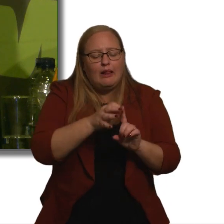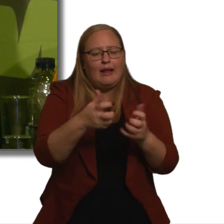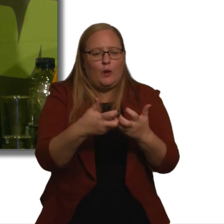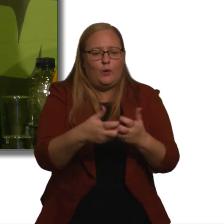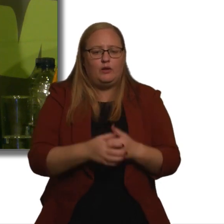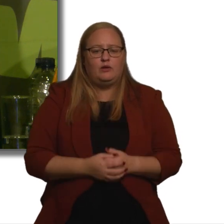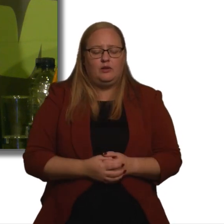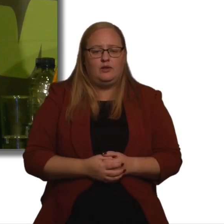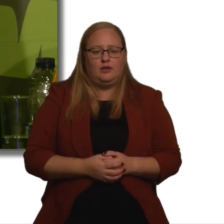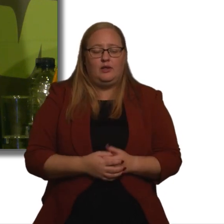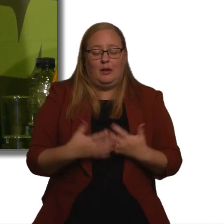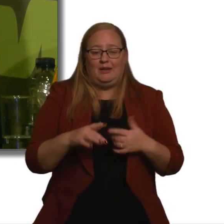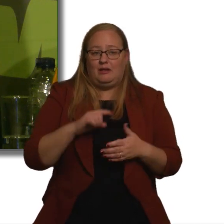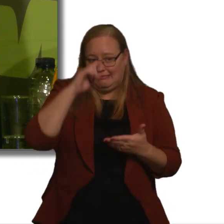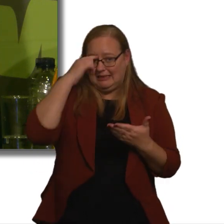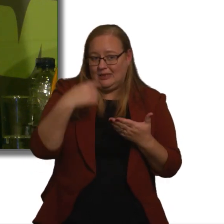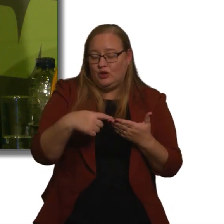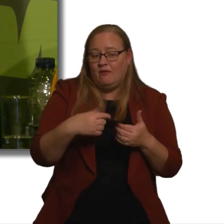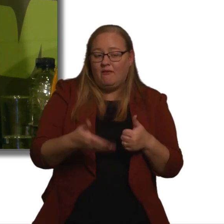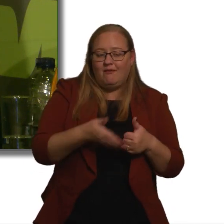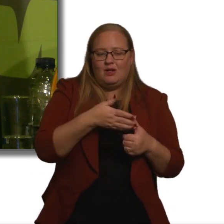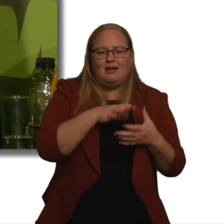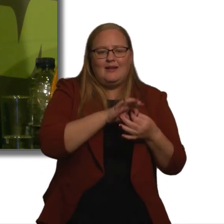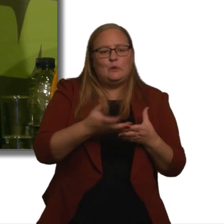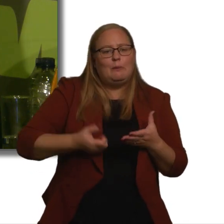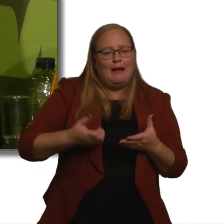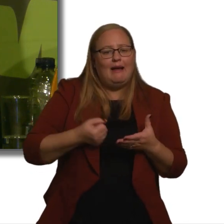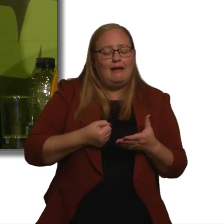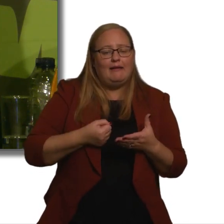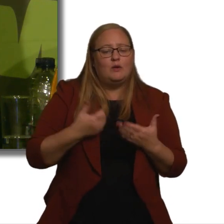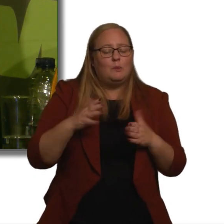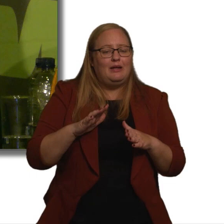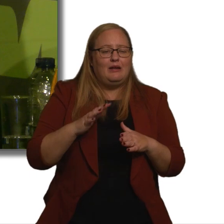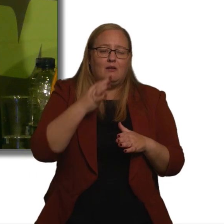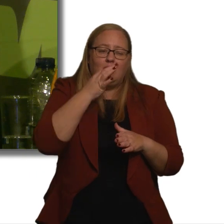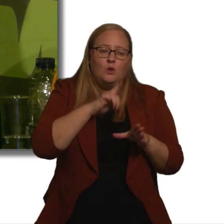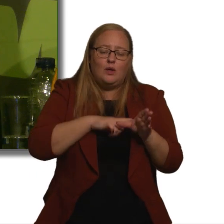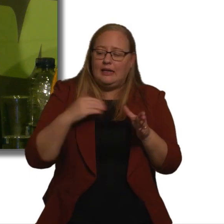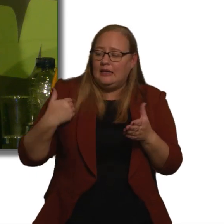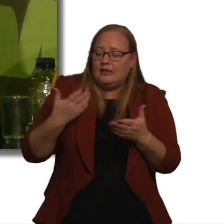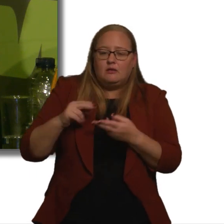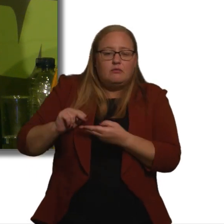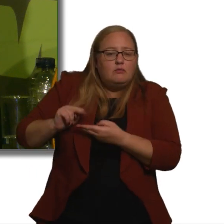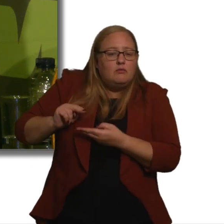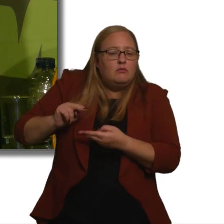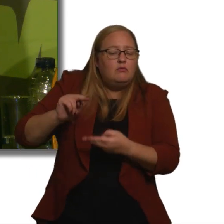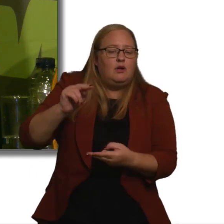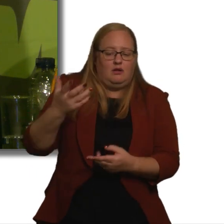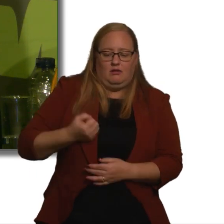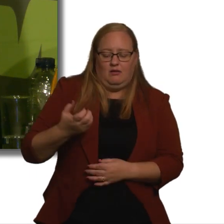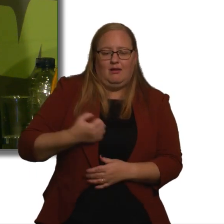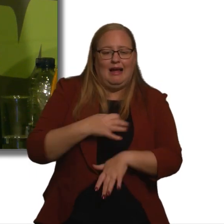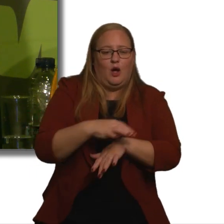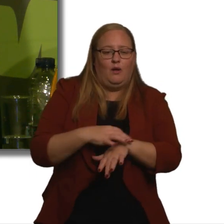decisions. The first decision that we made was around pay, so we have systemically over the last few years increased pay substantially.